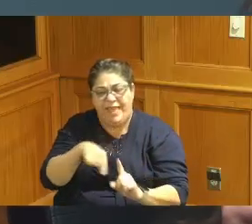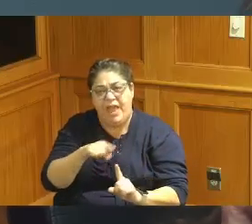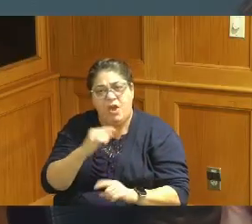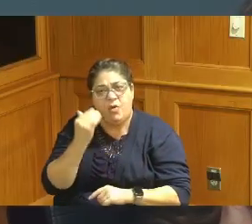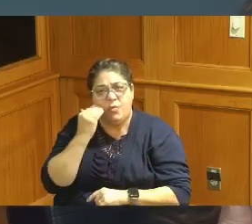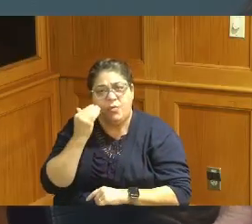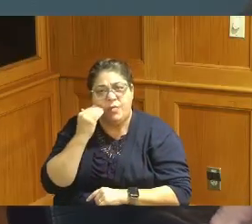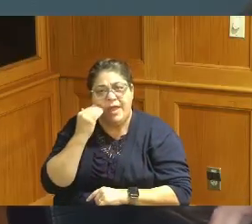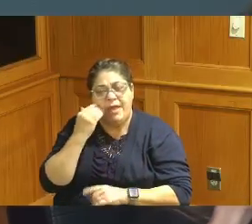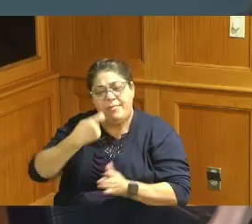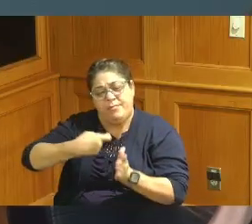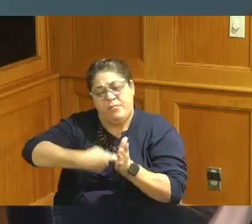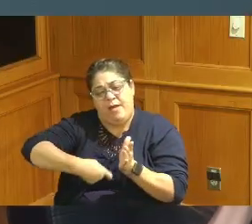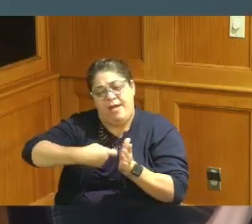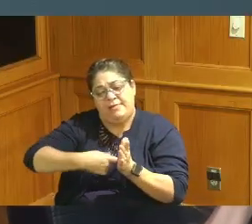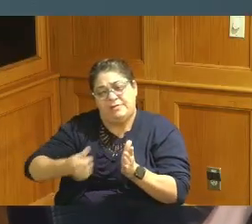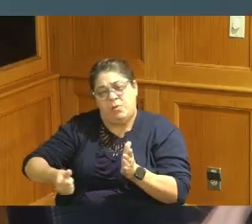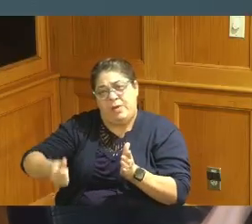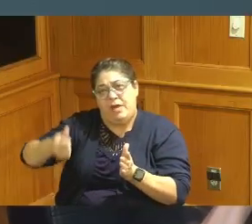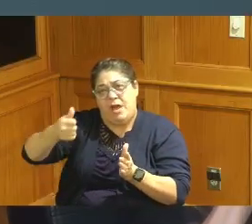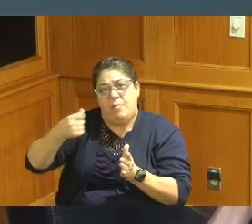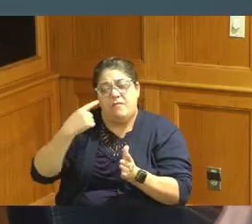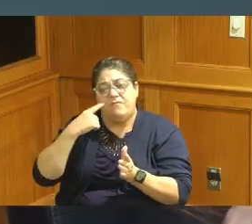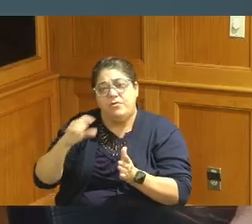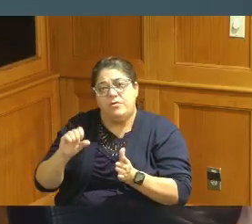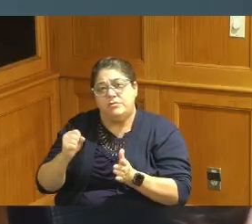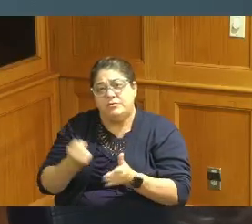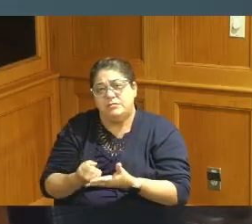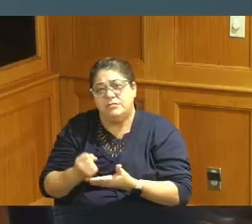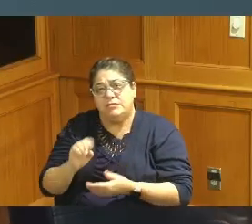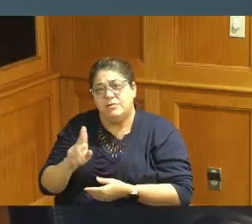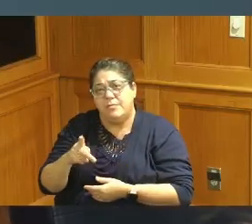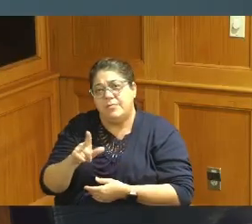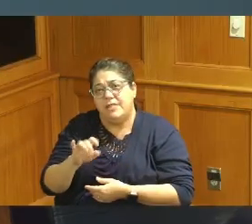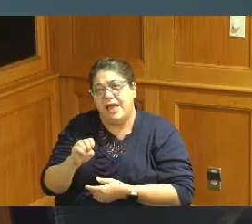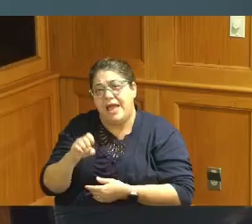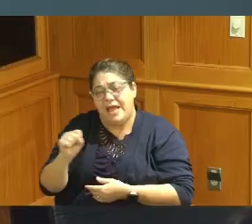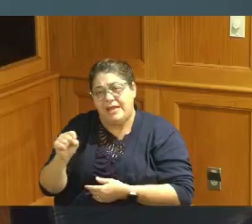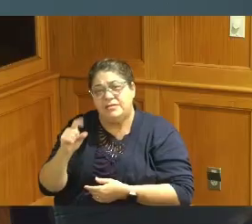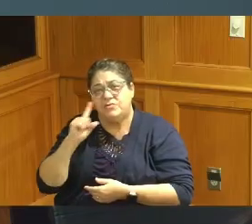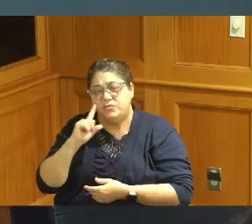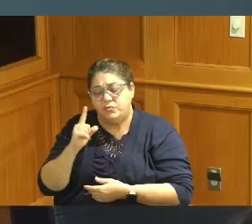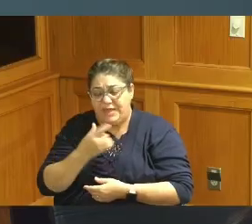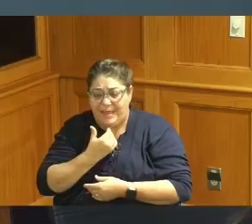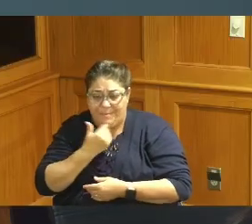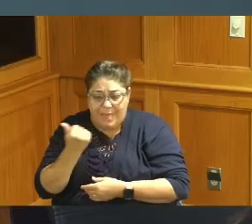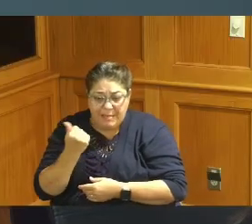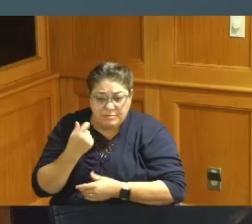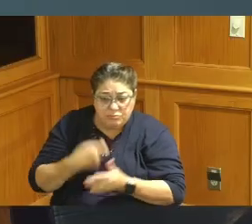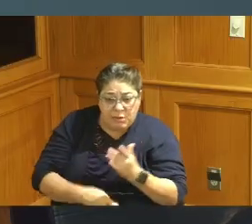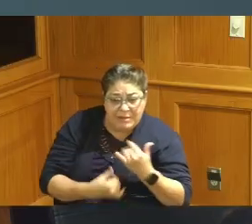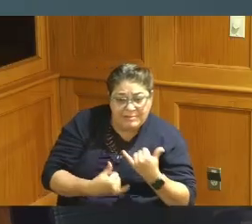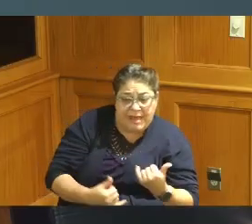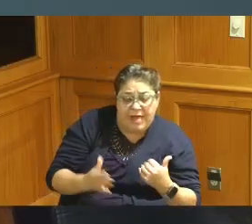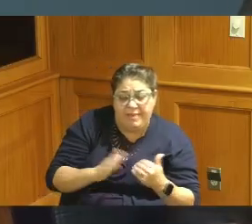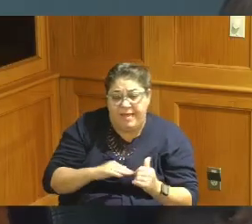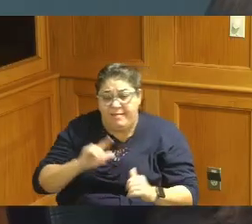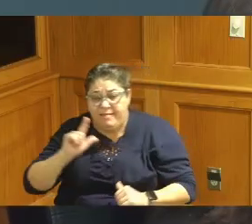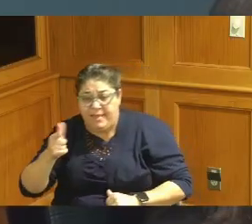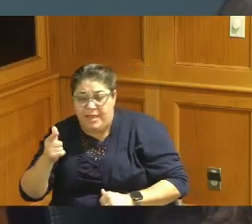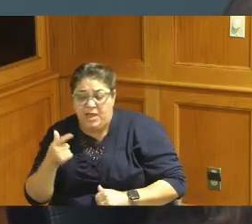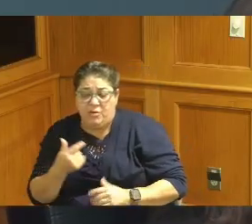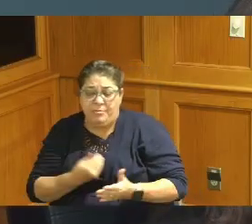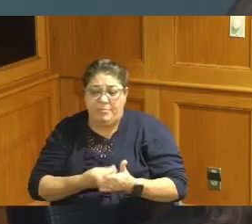you were saying, prices that are going up for supplies that they may need, and trying to get the best price now that they